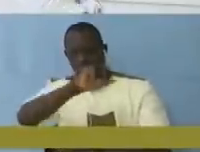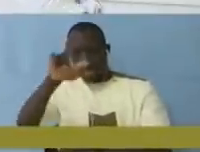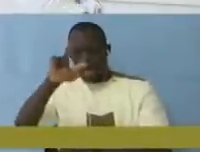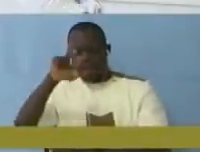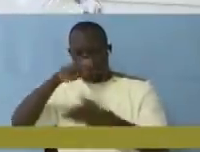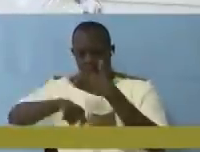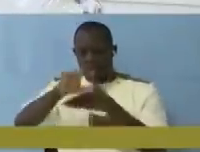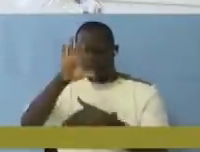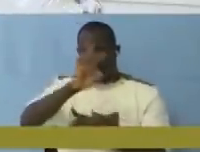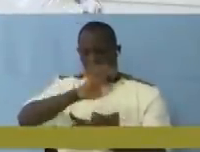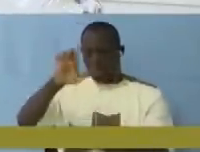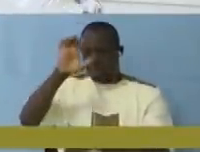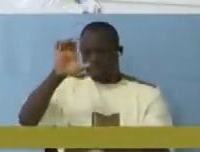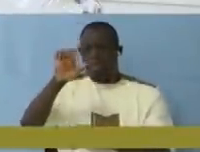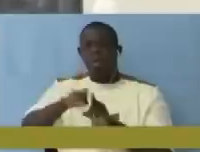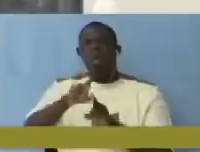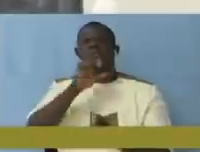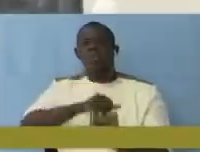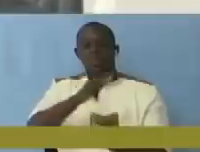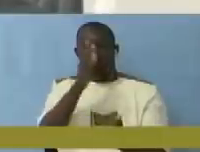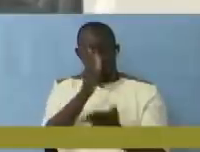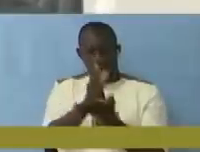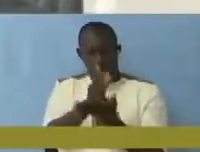Mr. Witness, you use that analogy.